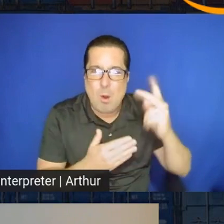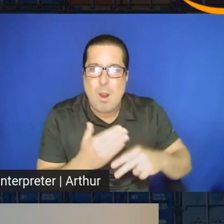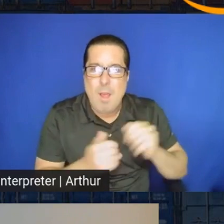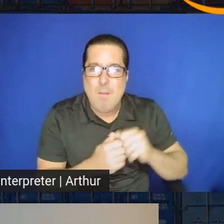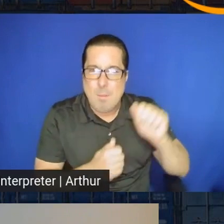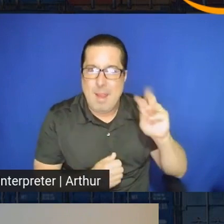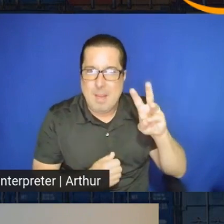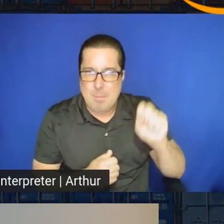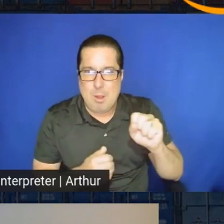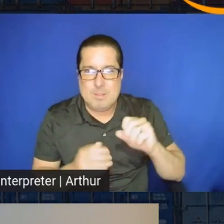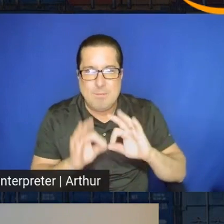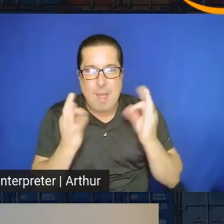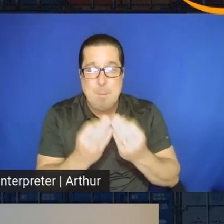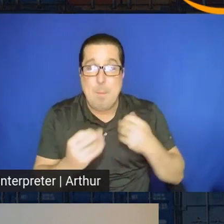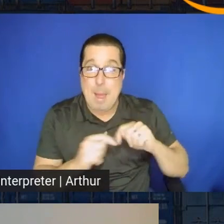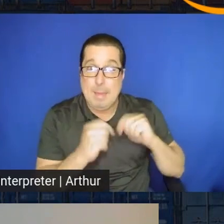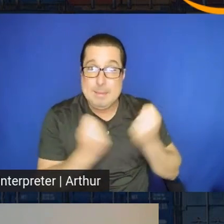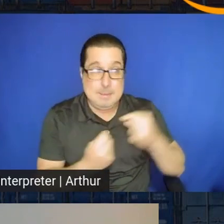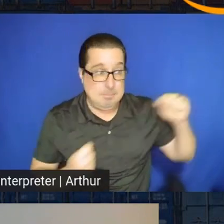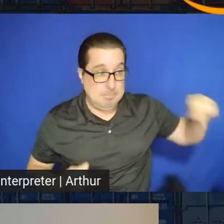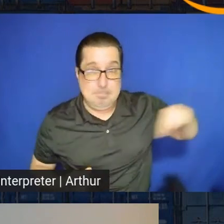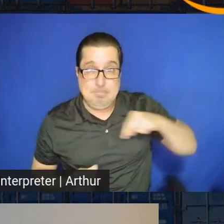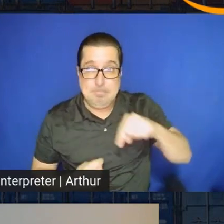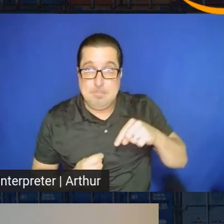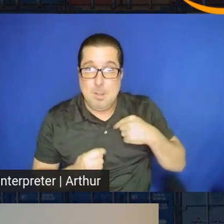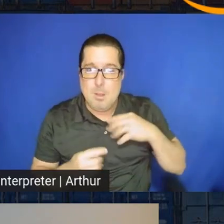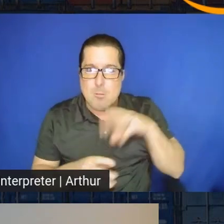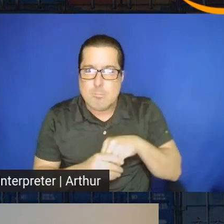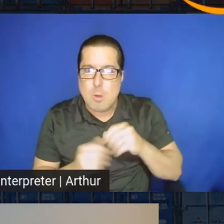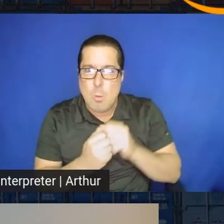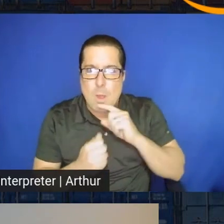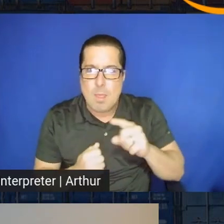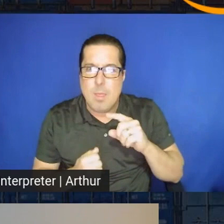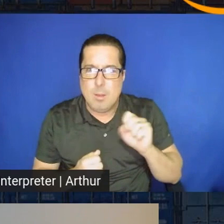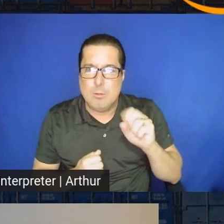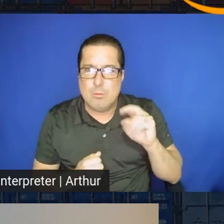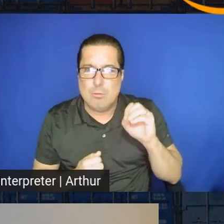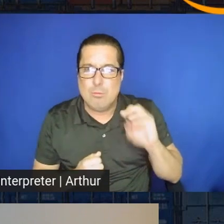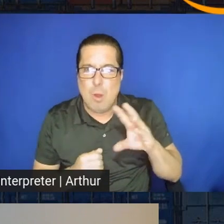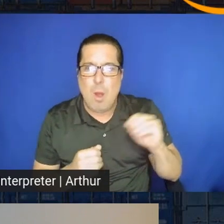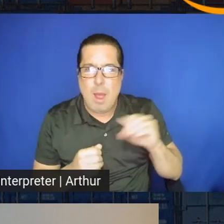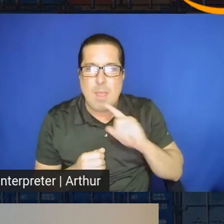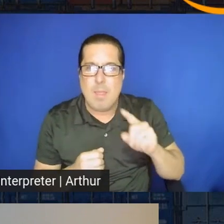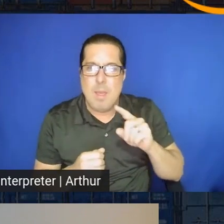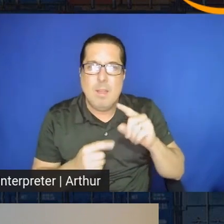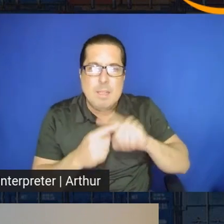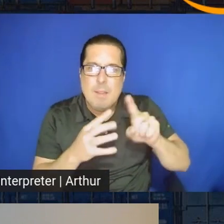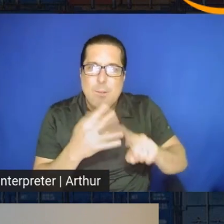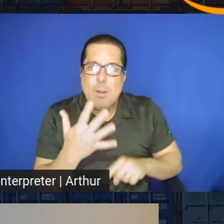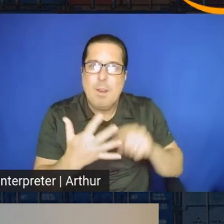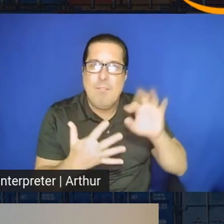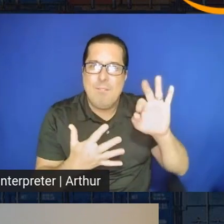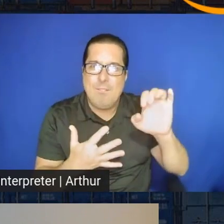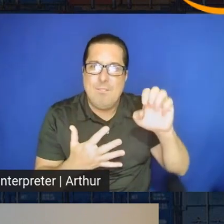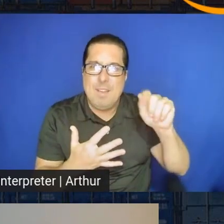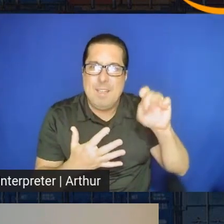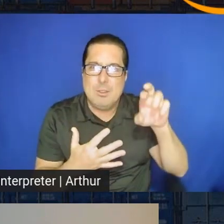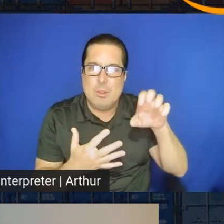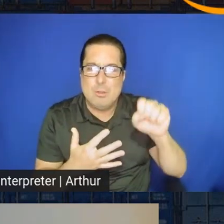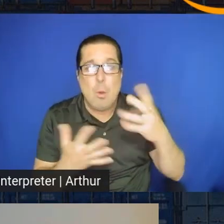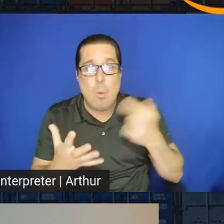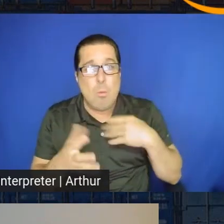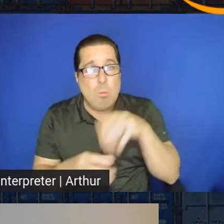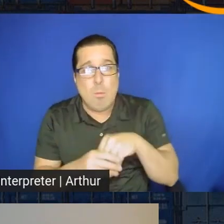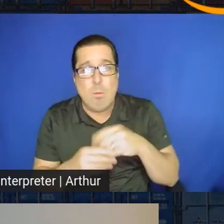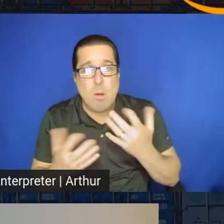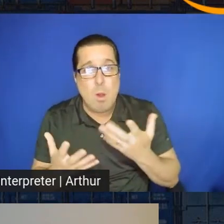team builds and maintain a good portion of the Snow edge compute products and features. So what really brought me in is when we